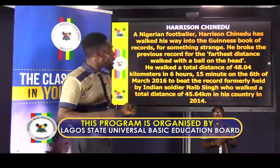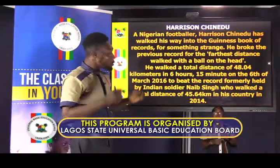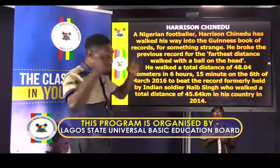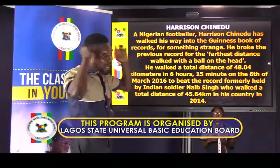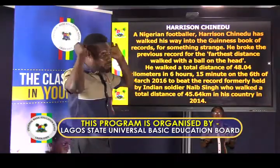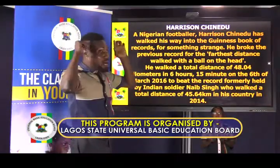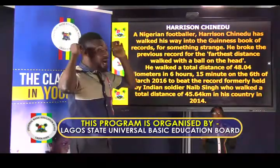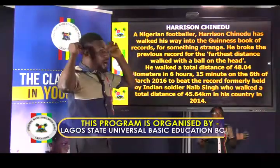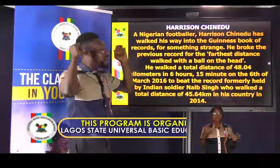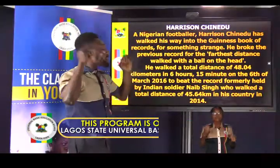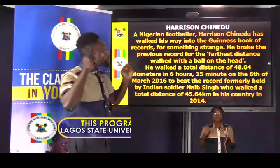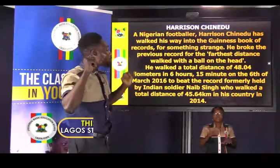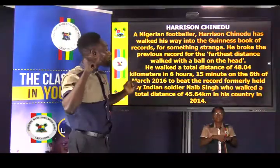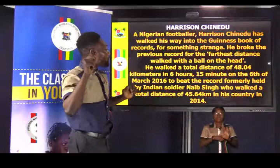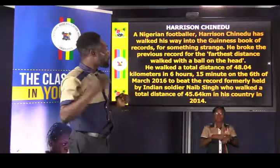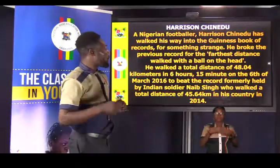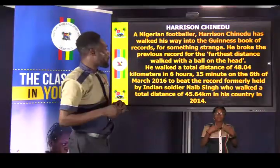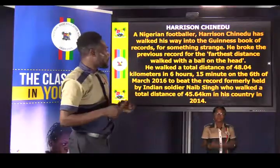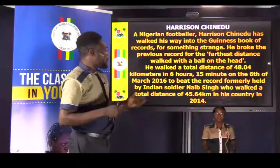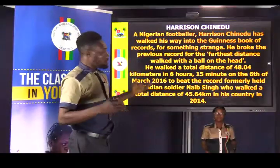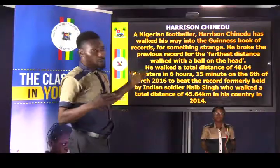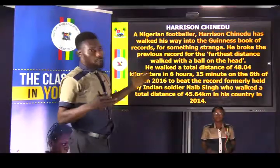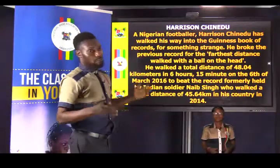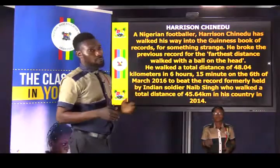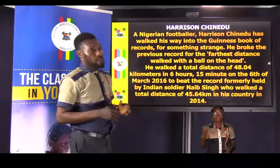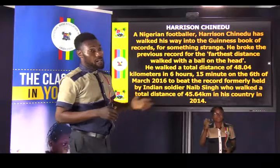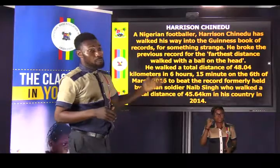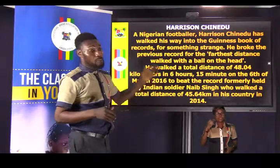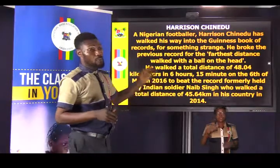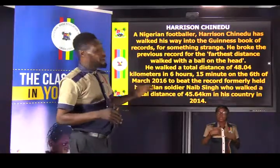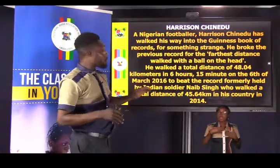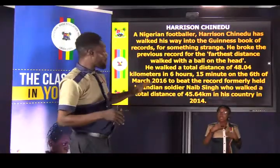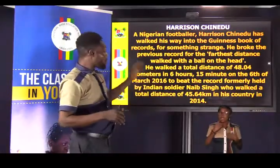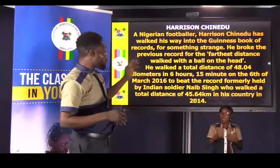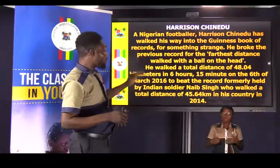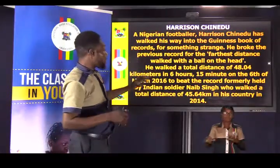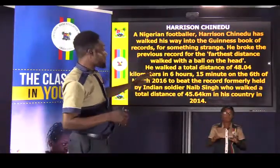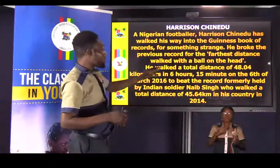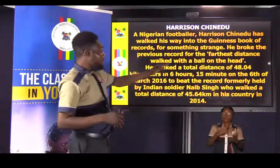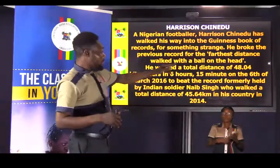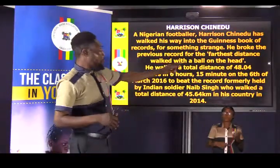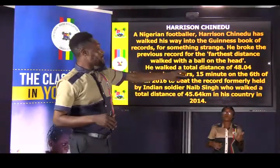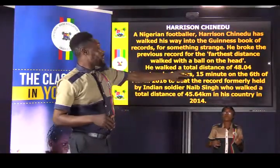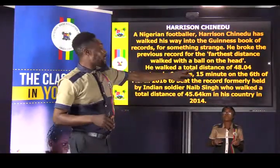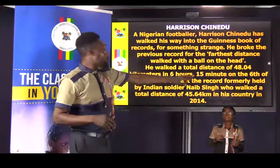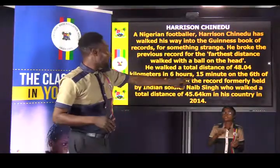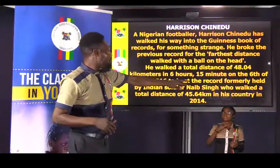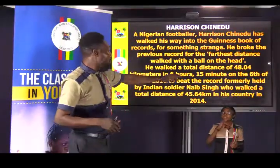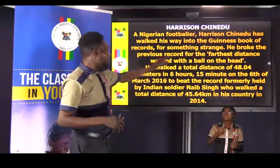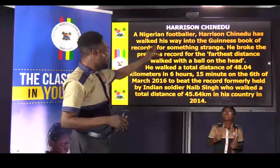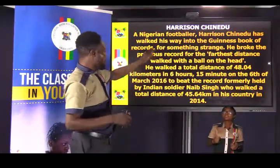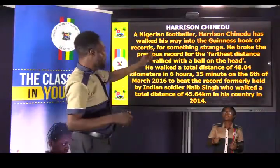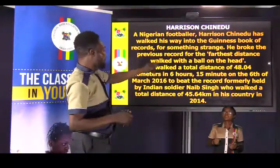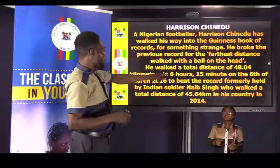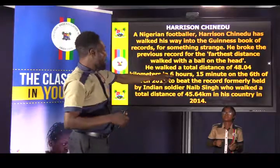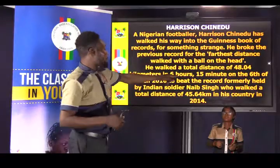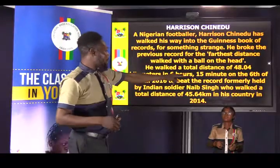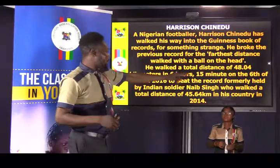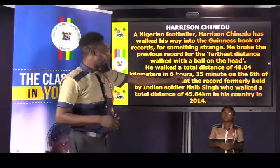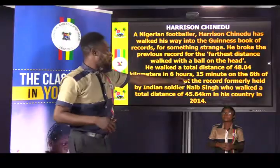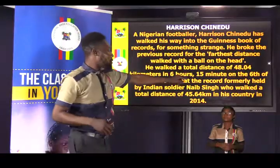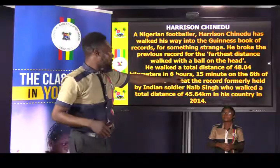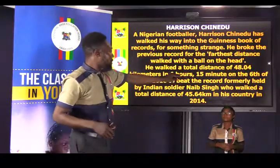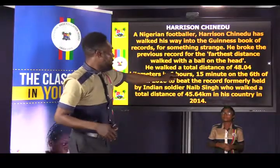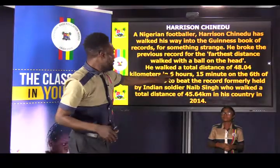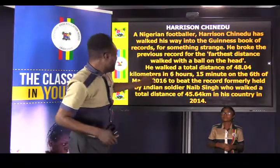good hours without allowing the ball to fall off. So he has broken record. Nobody has. The person that had done it before, he surpassed